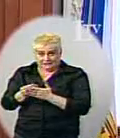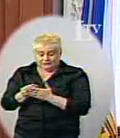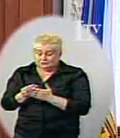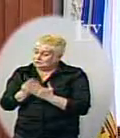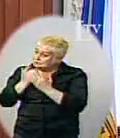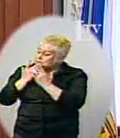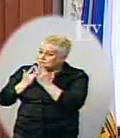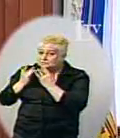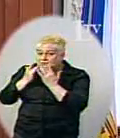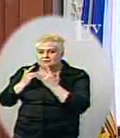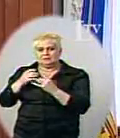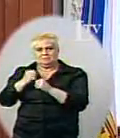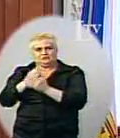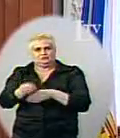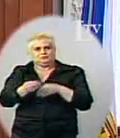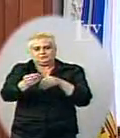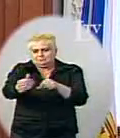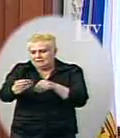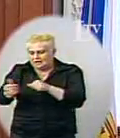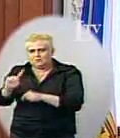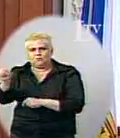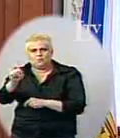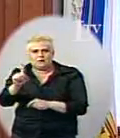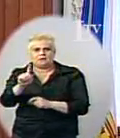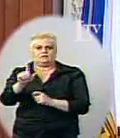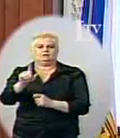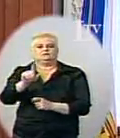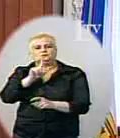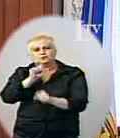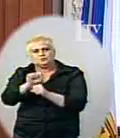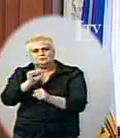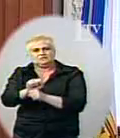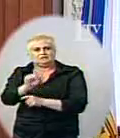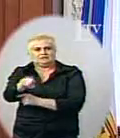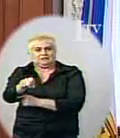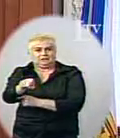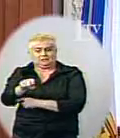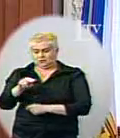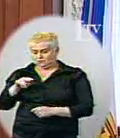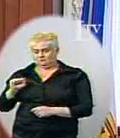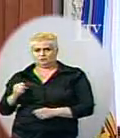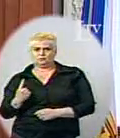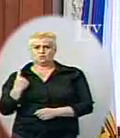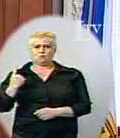needed. Nova Scotia is the only province in Canada to do so.